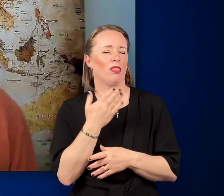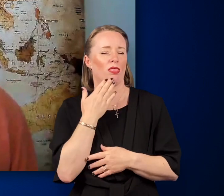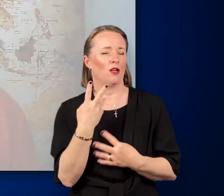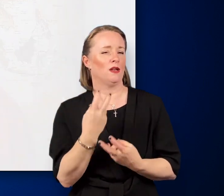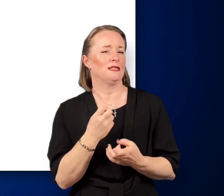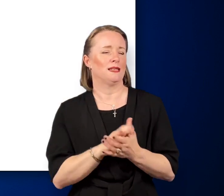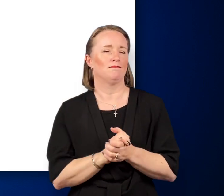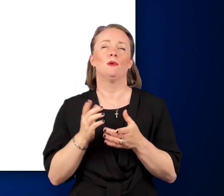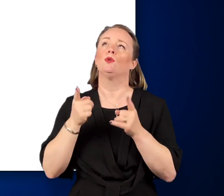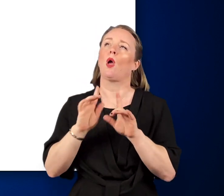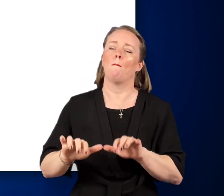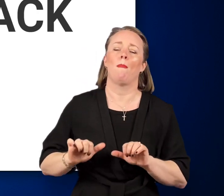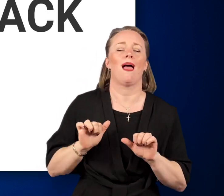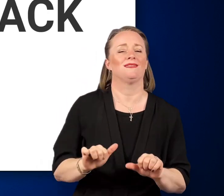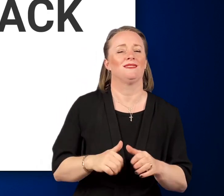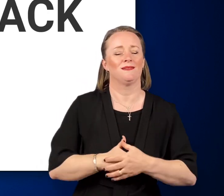bless.